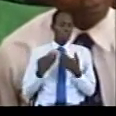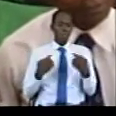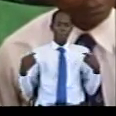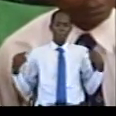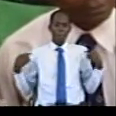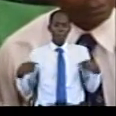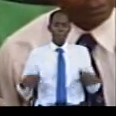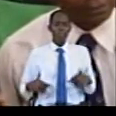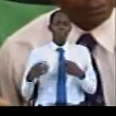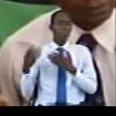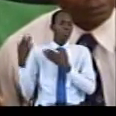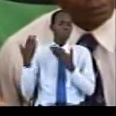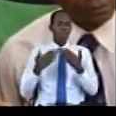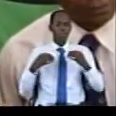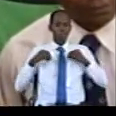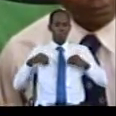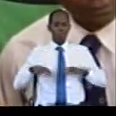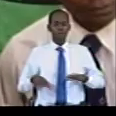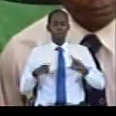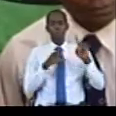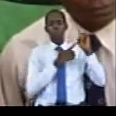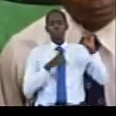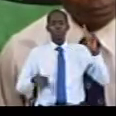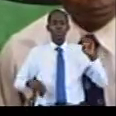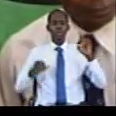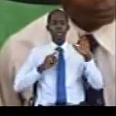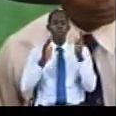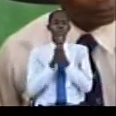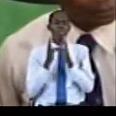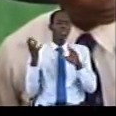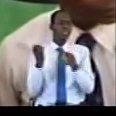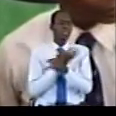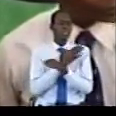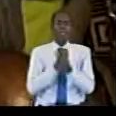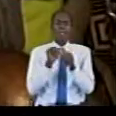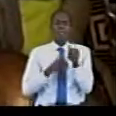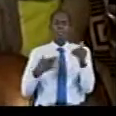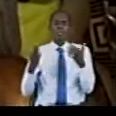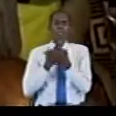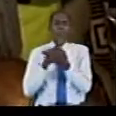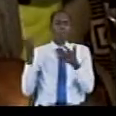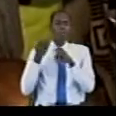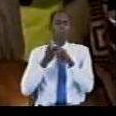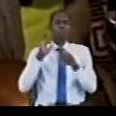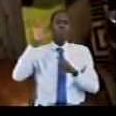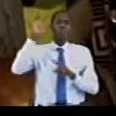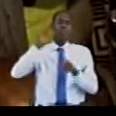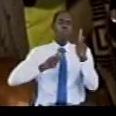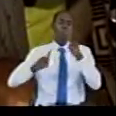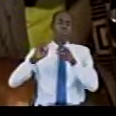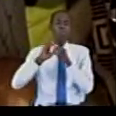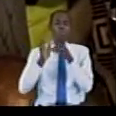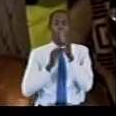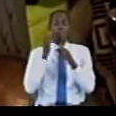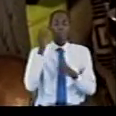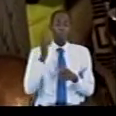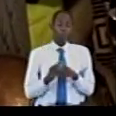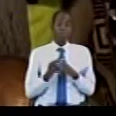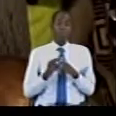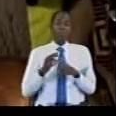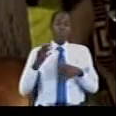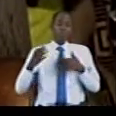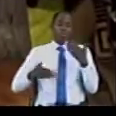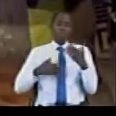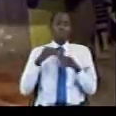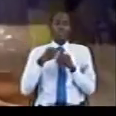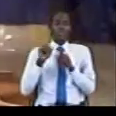that will bring depression, oh Lord, I pray, wipe every sinner from your people in Jesus' name. Joy in every